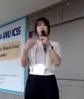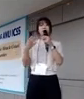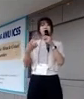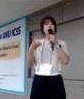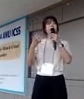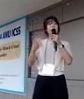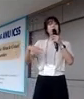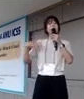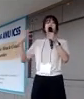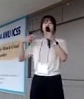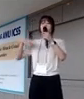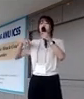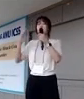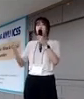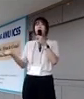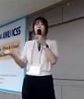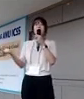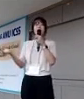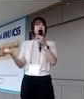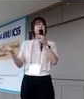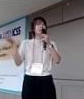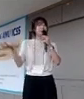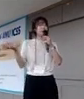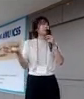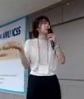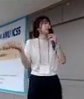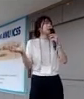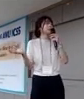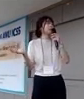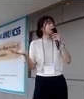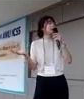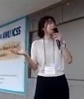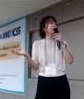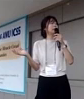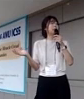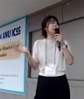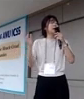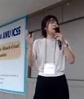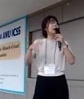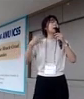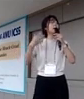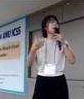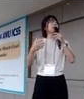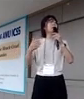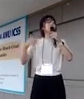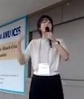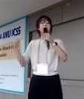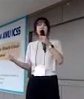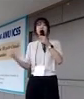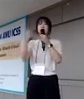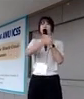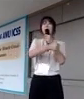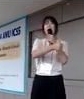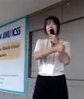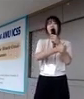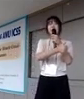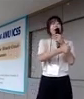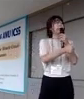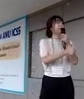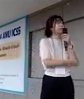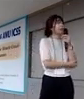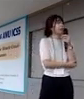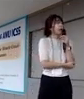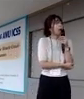are verbs that could have come with just null pronouns, but because of disambiguation reasons, they are coming with locations added to